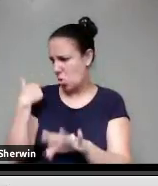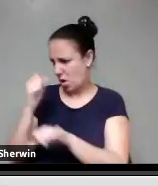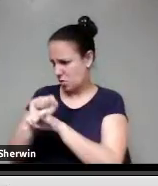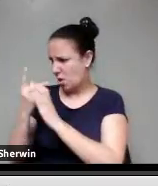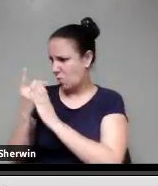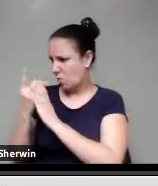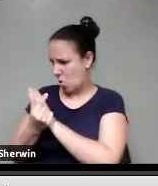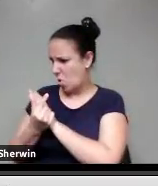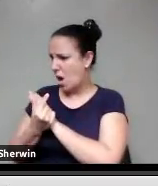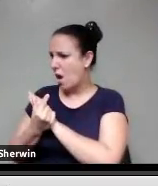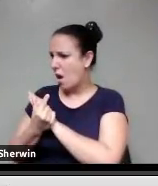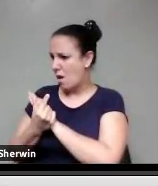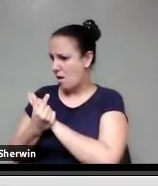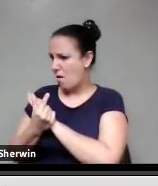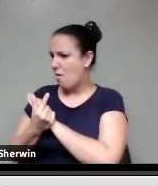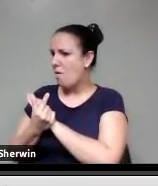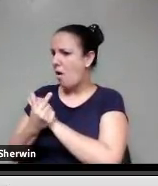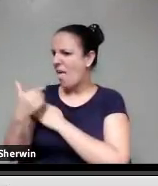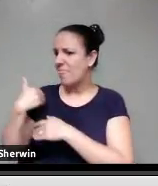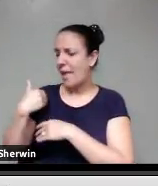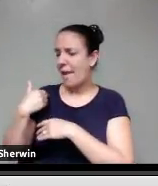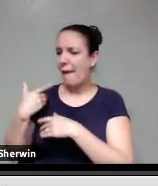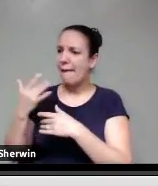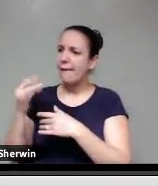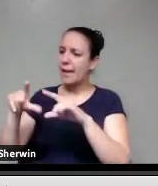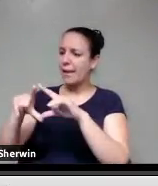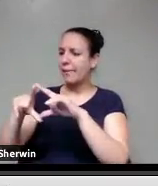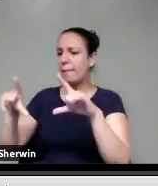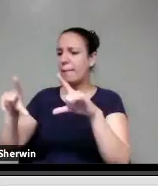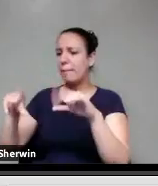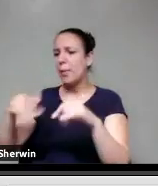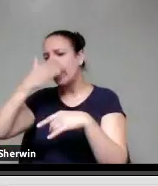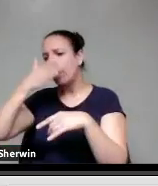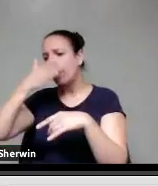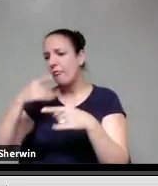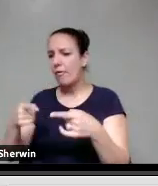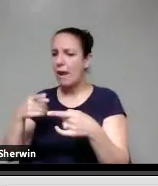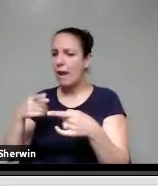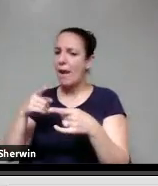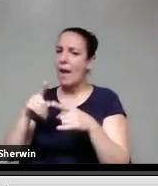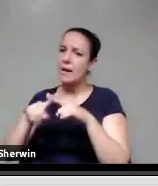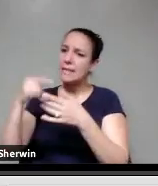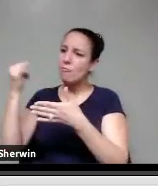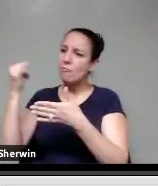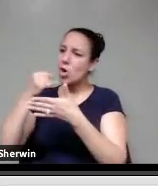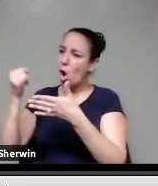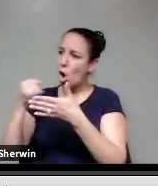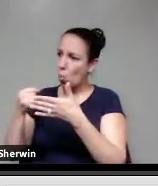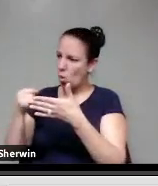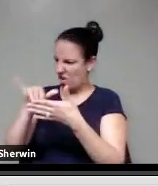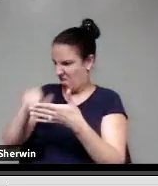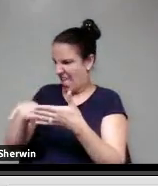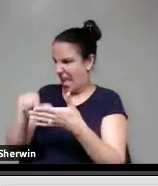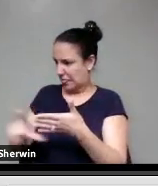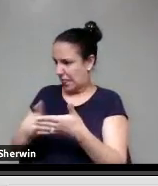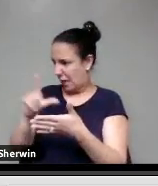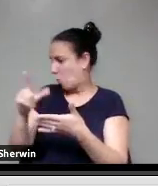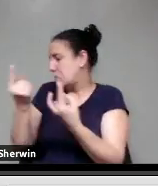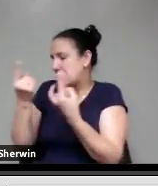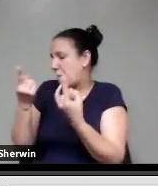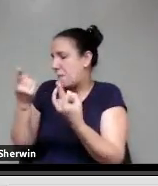County had a little postcard that on the front of the postcard, it had artwork of that particular library. An artist had done